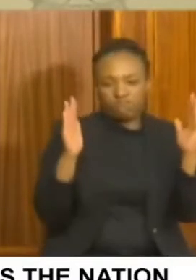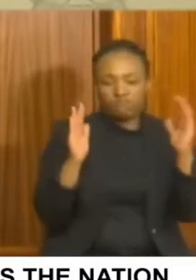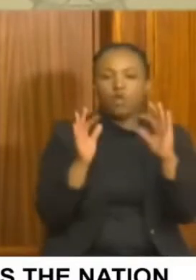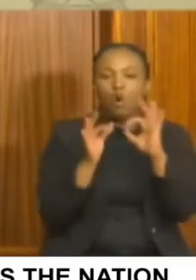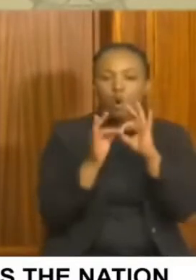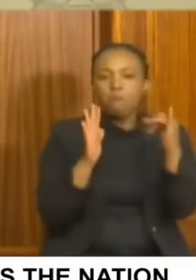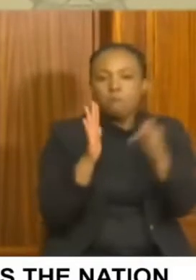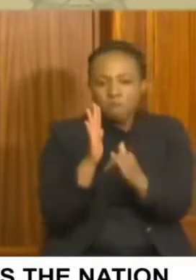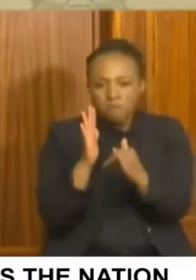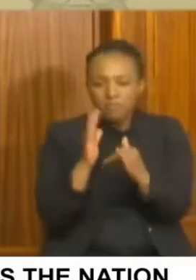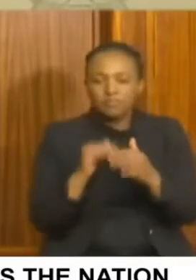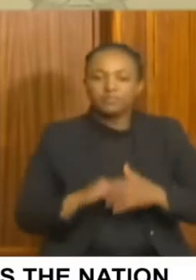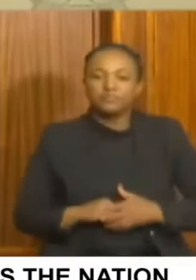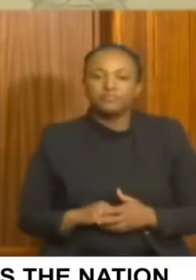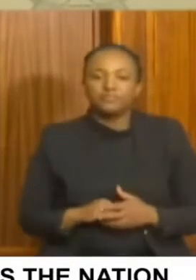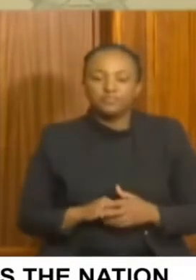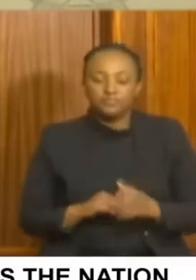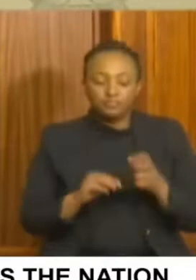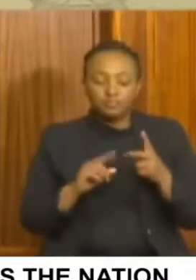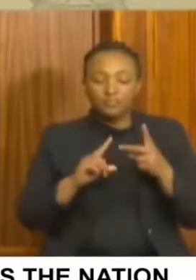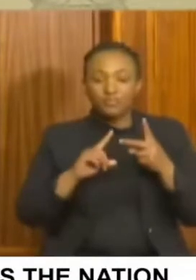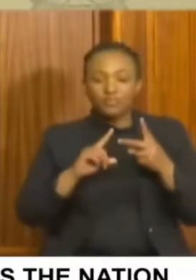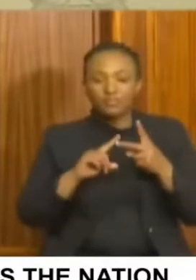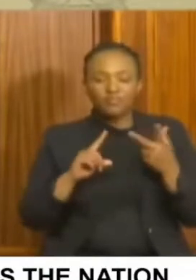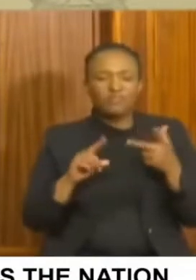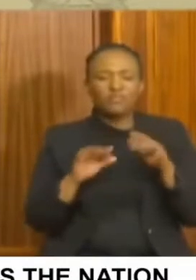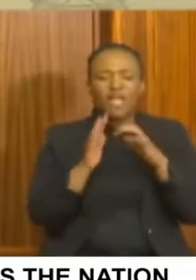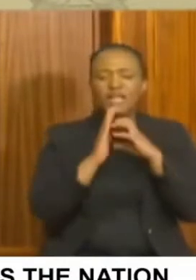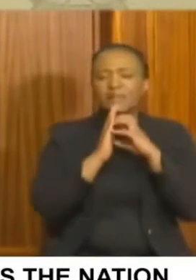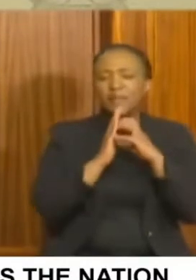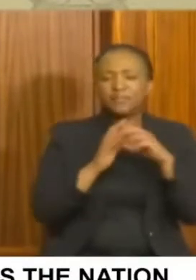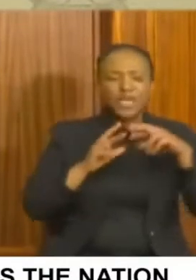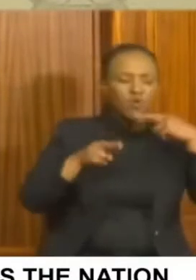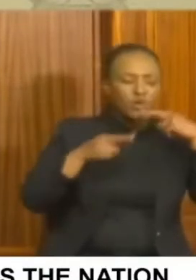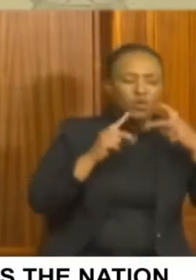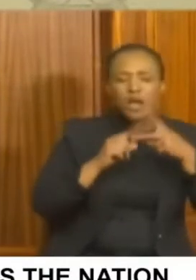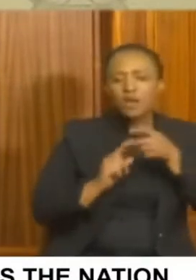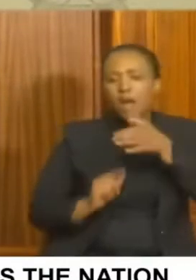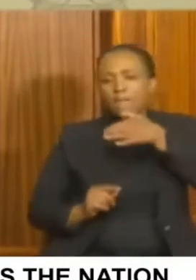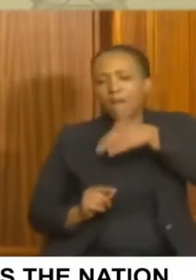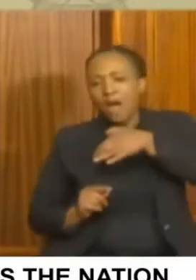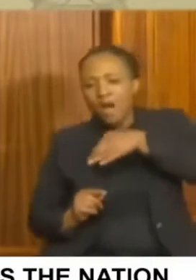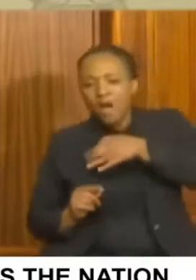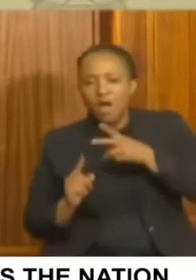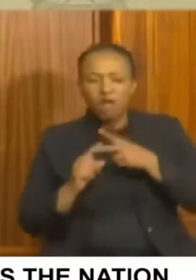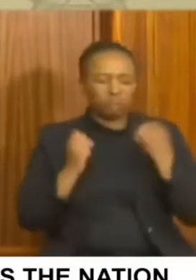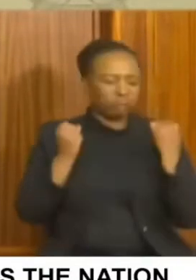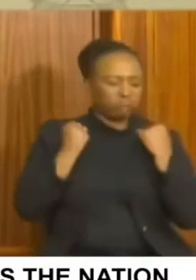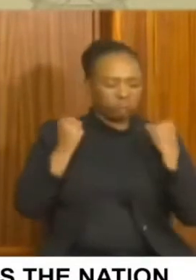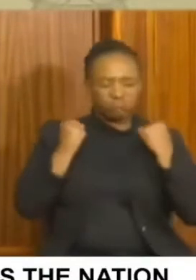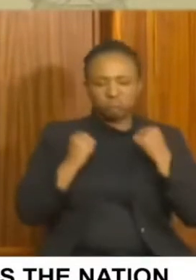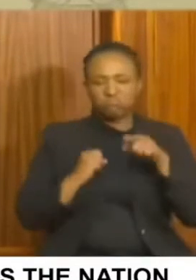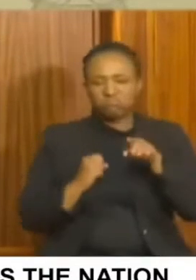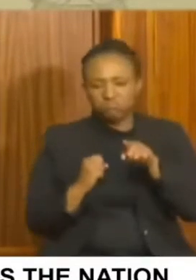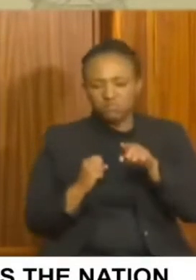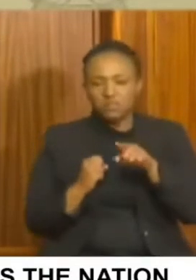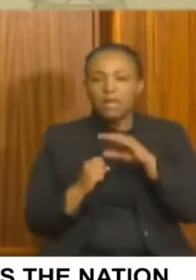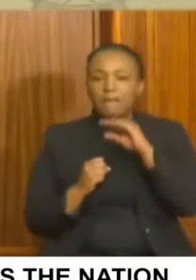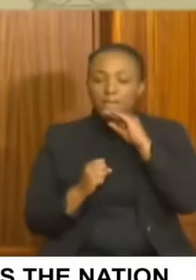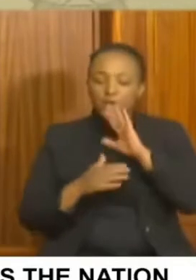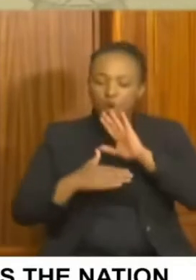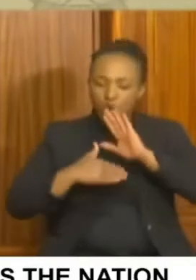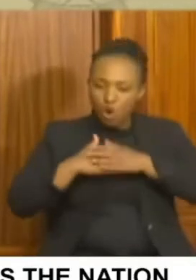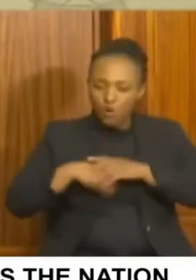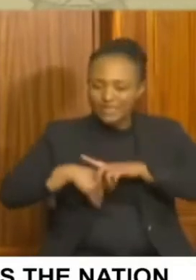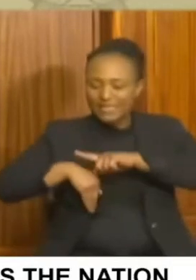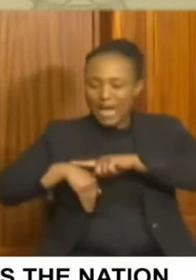Second, non-essential establishments like restaurants, bars, Parliament, fitness centers, Lutuli House will need to close